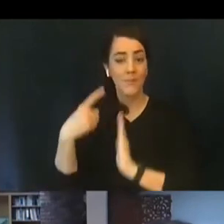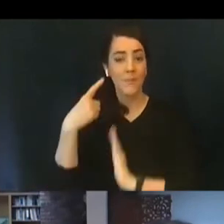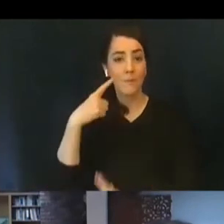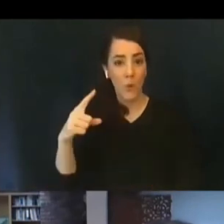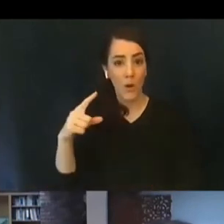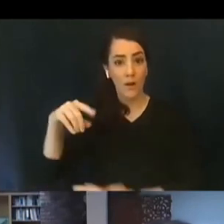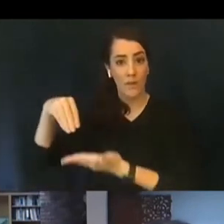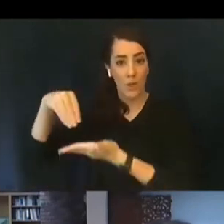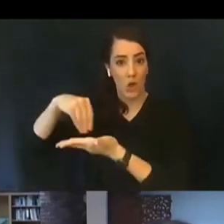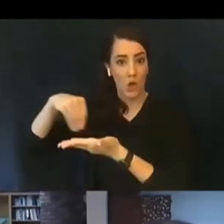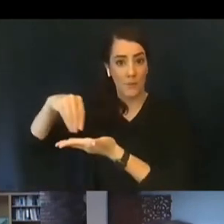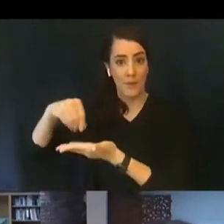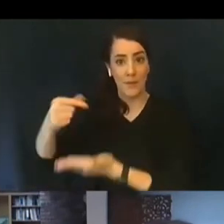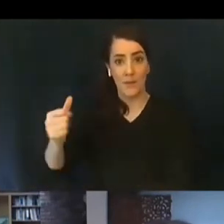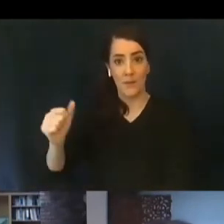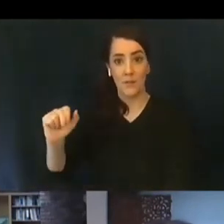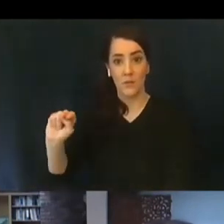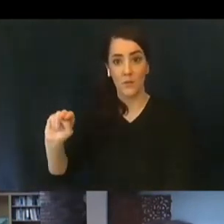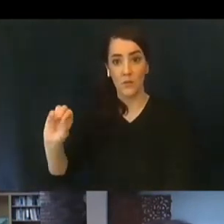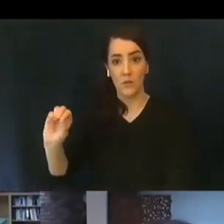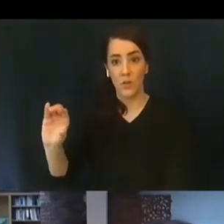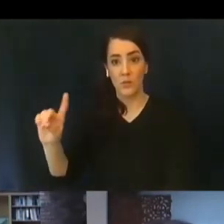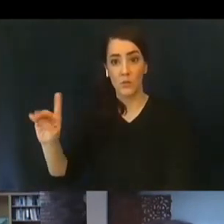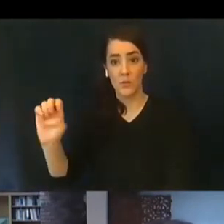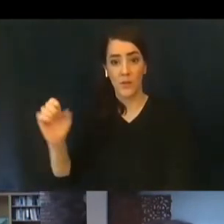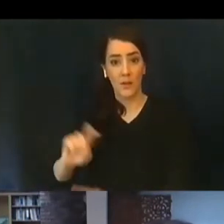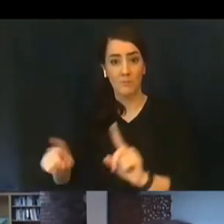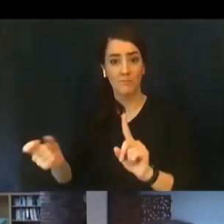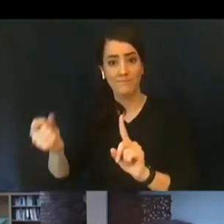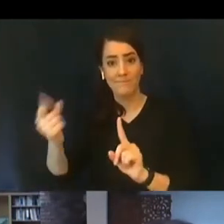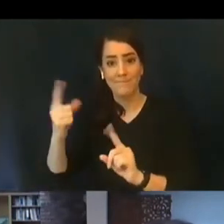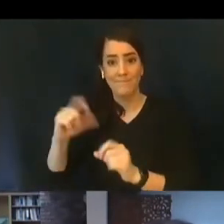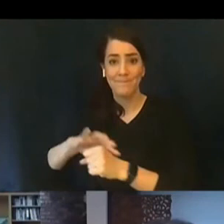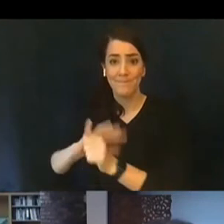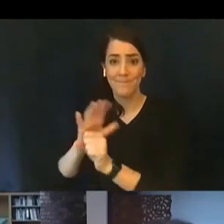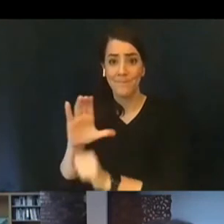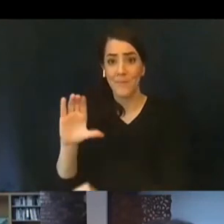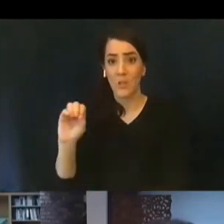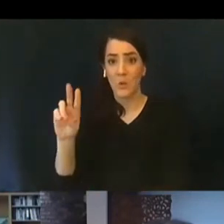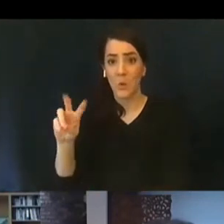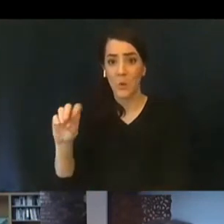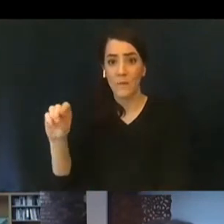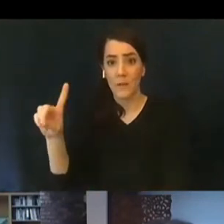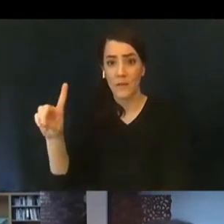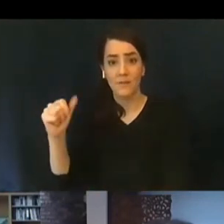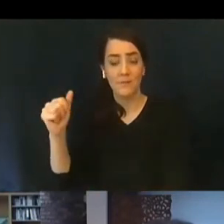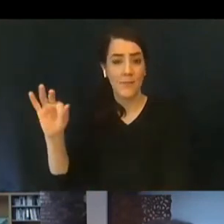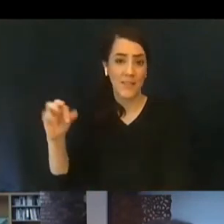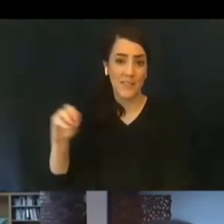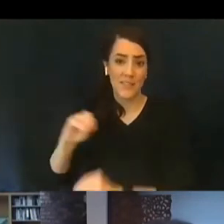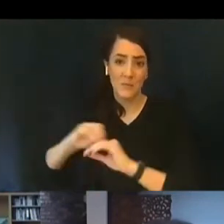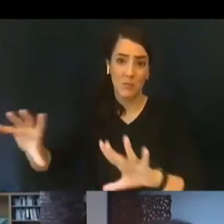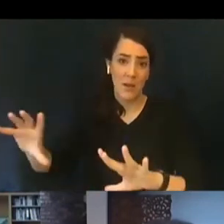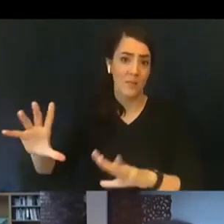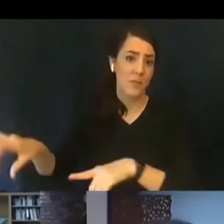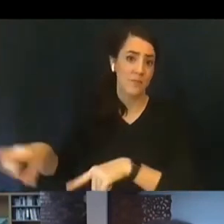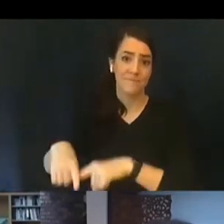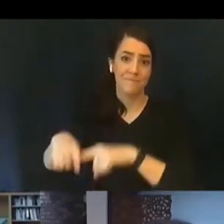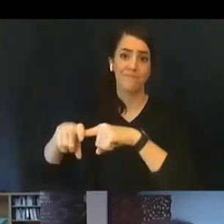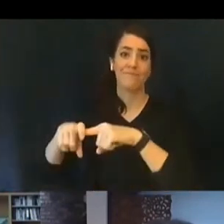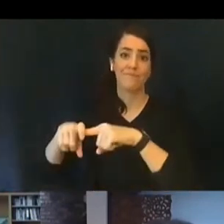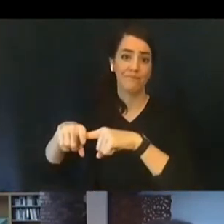failed, kind of didn't work out. But, uh, hopefully once this situation with COVID is over, we'll be able to, uh, move